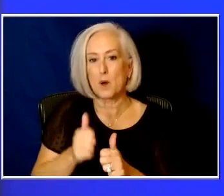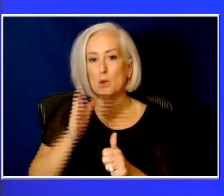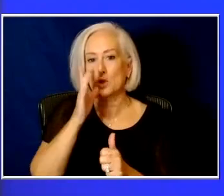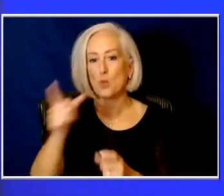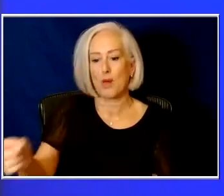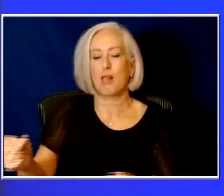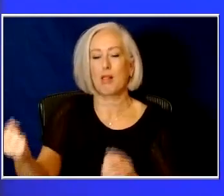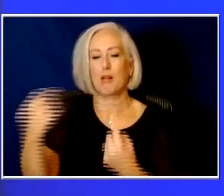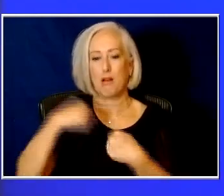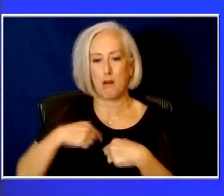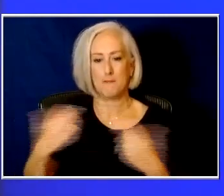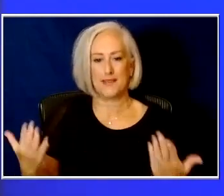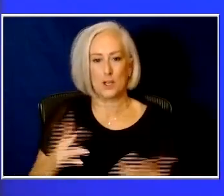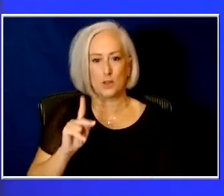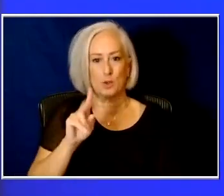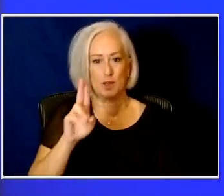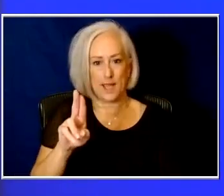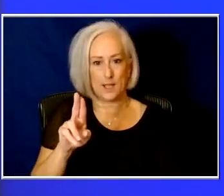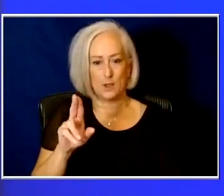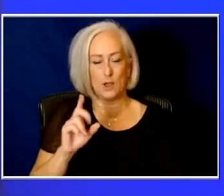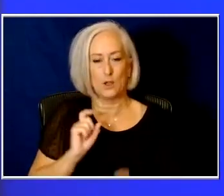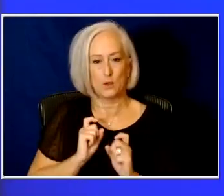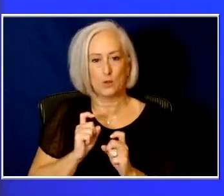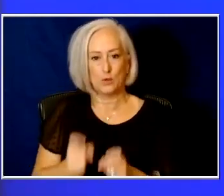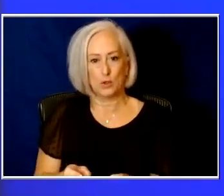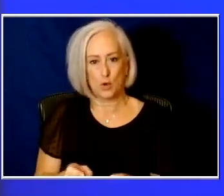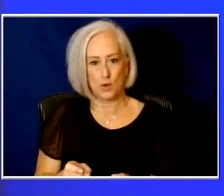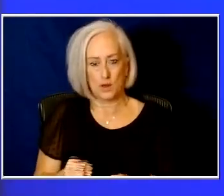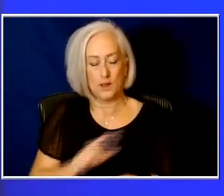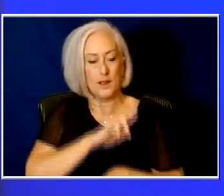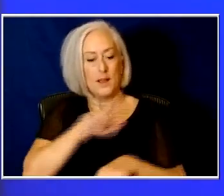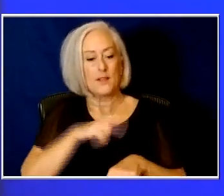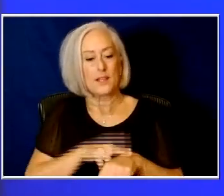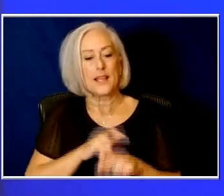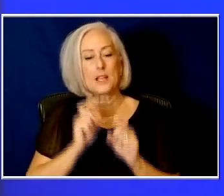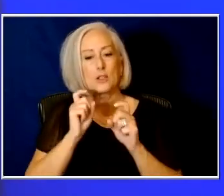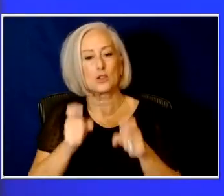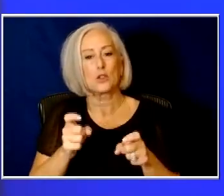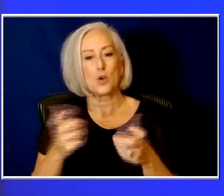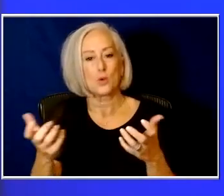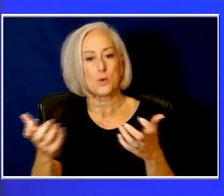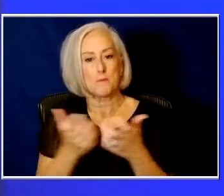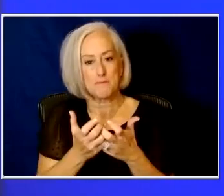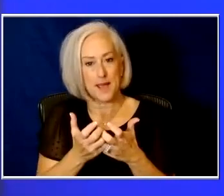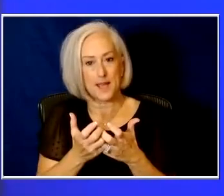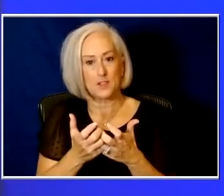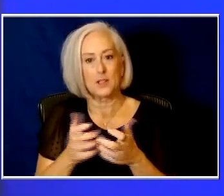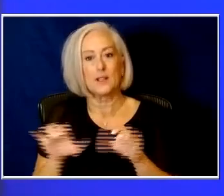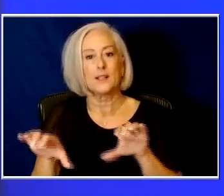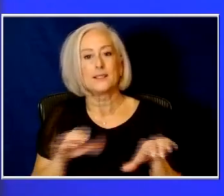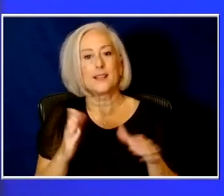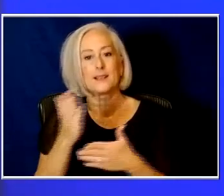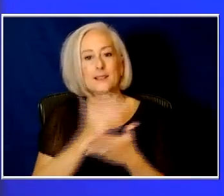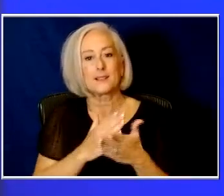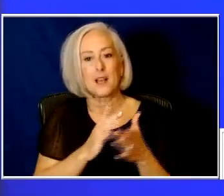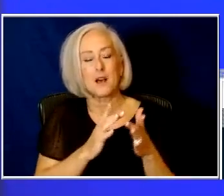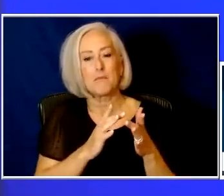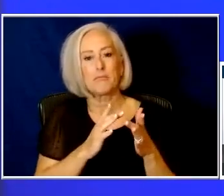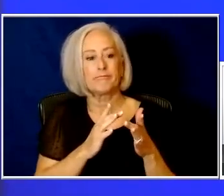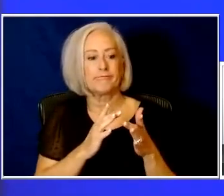The Be the Match National Marrow Donor Program does sometimes facilitate related collections closer to where